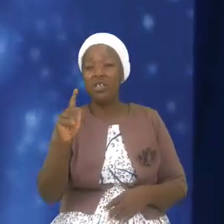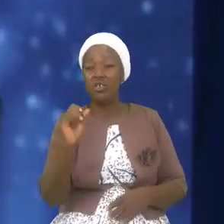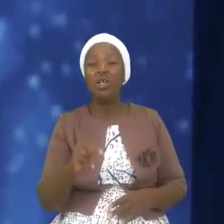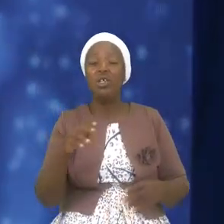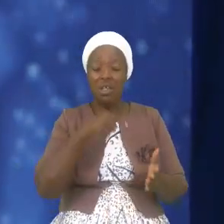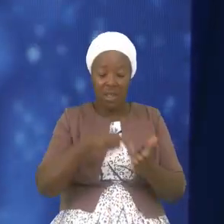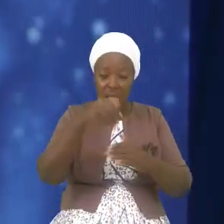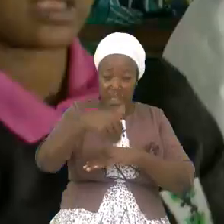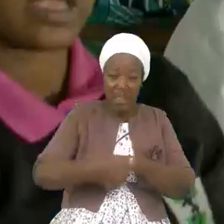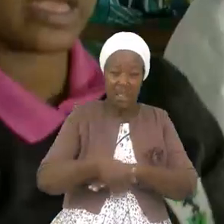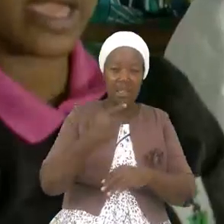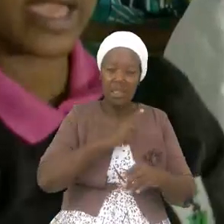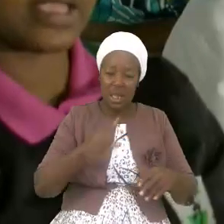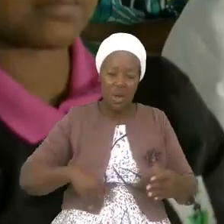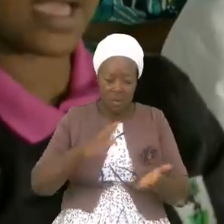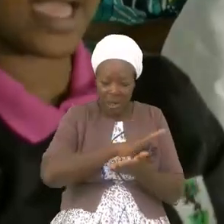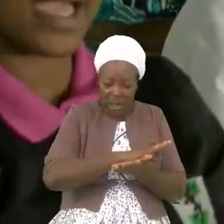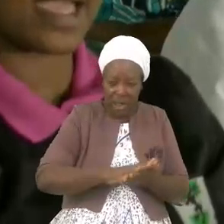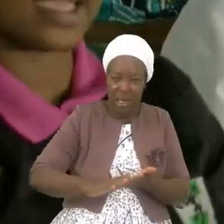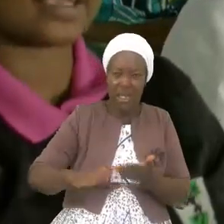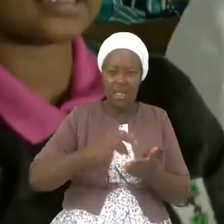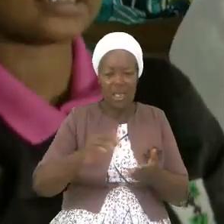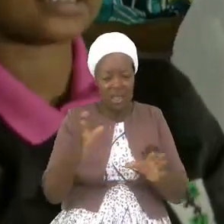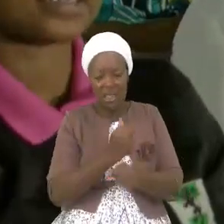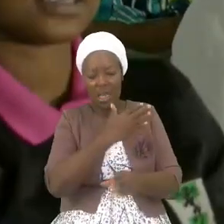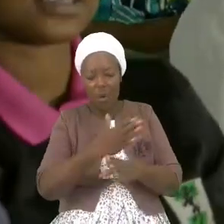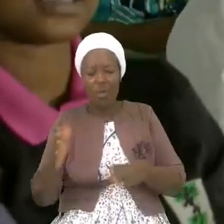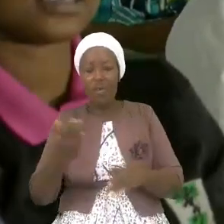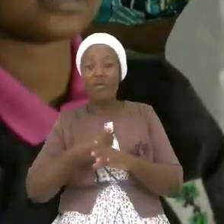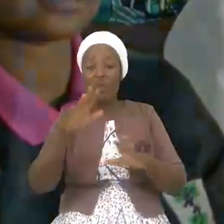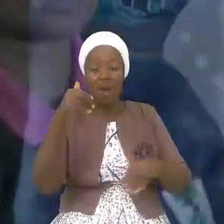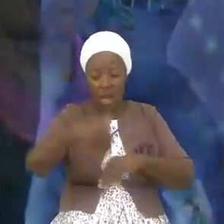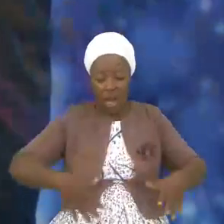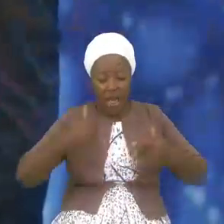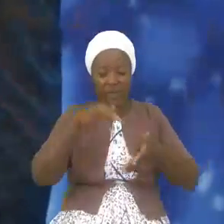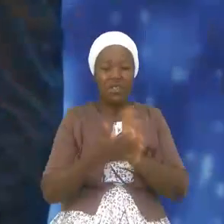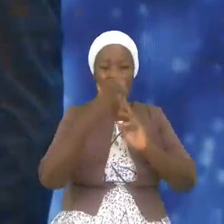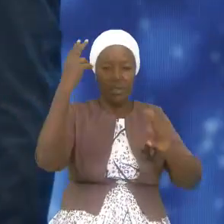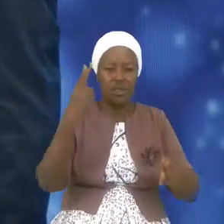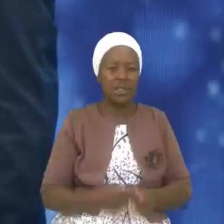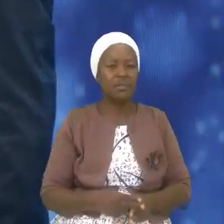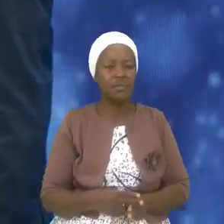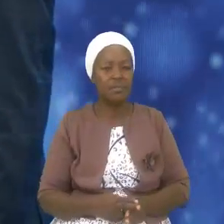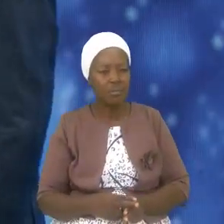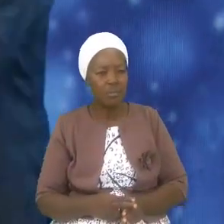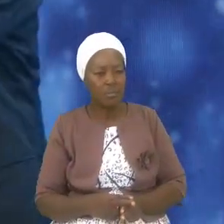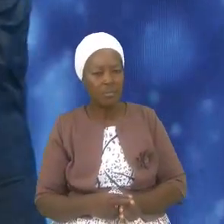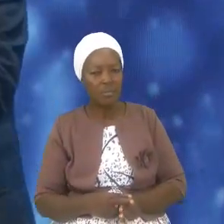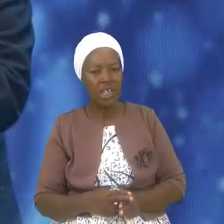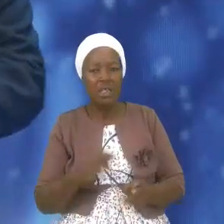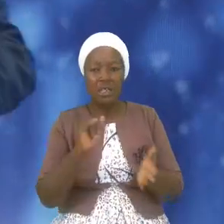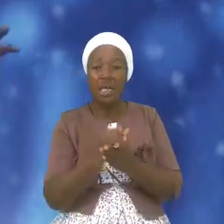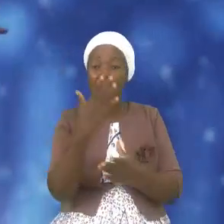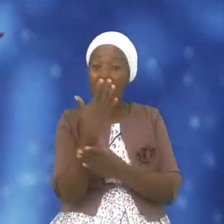life in Jesus' name. That handwriting, many, many, tekel,